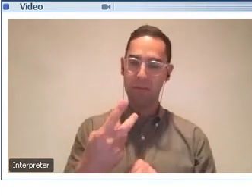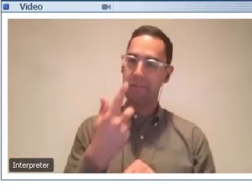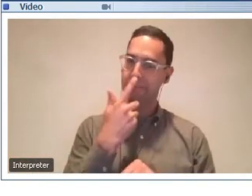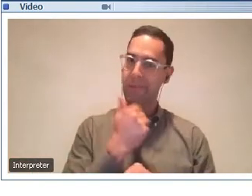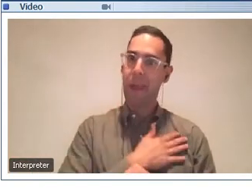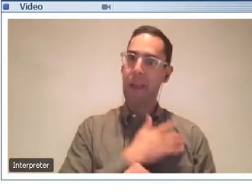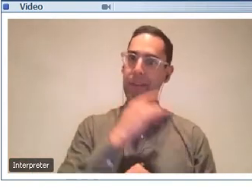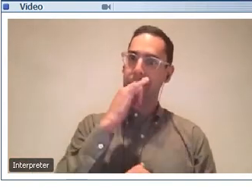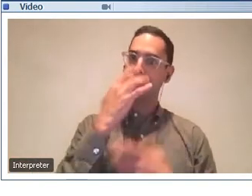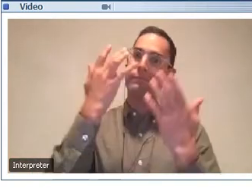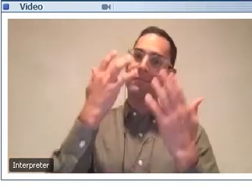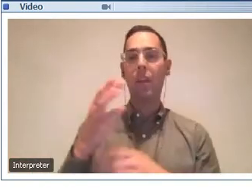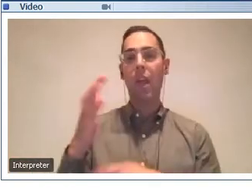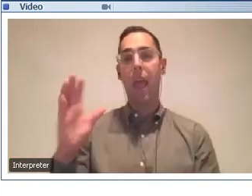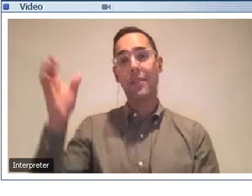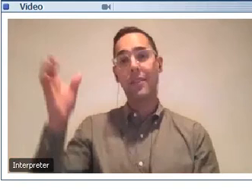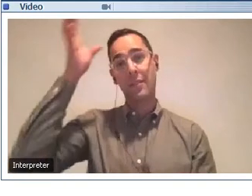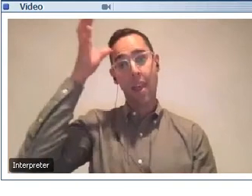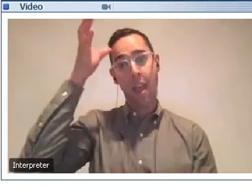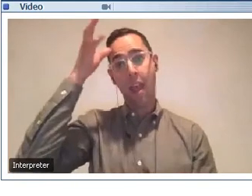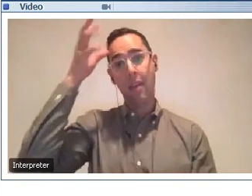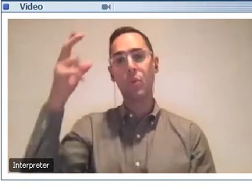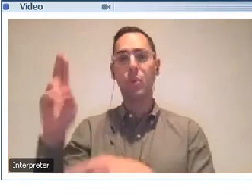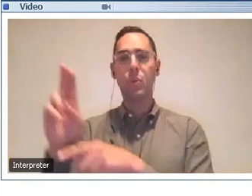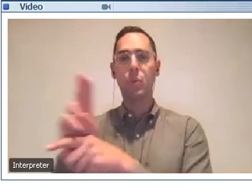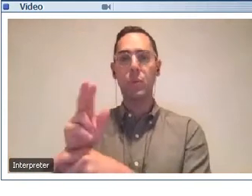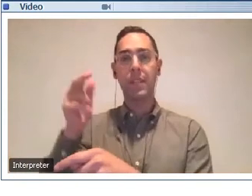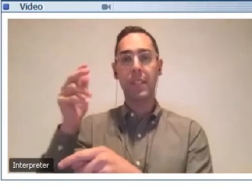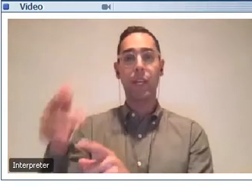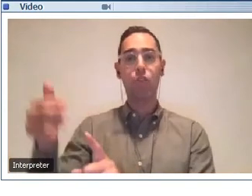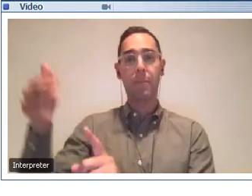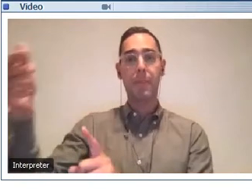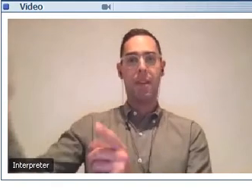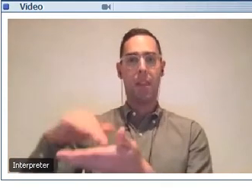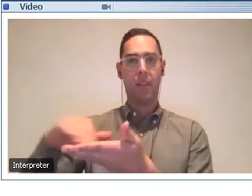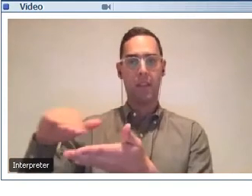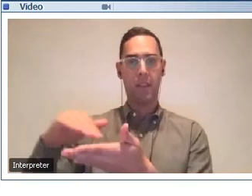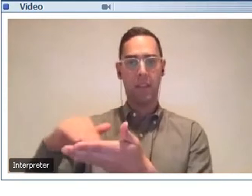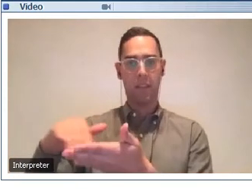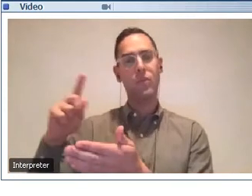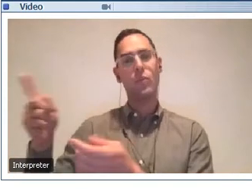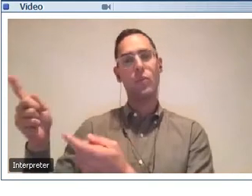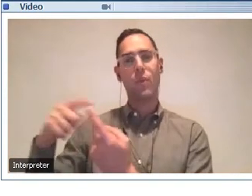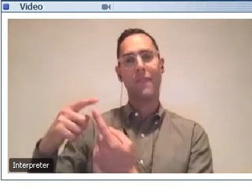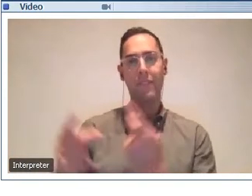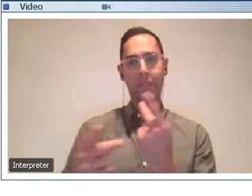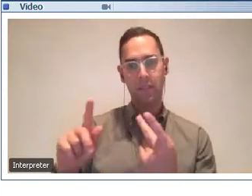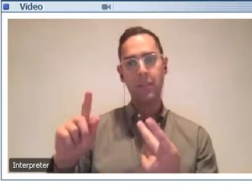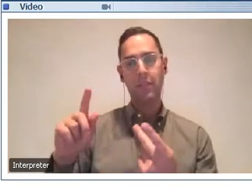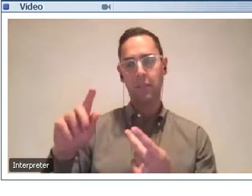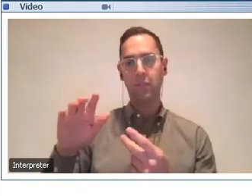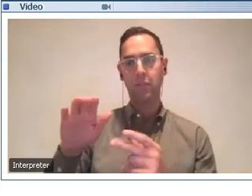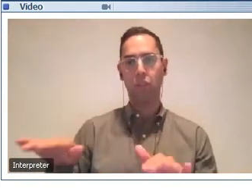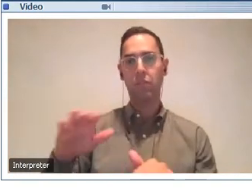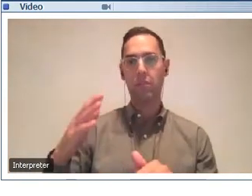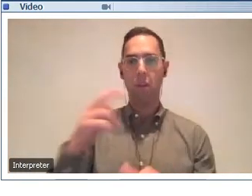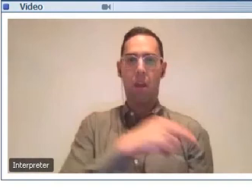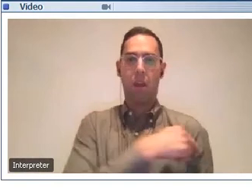for labs at Children's Hospital and also hospital visits. We had 14 admissions through the emergency room in 3